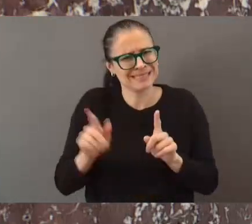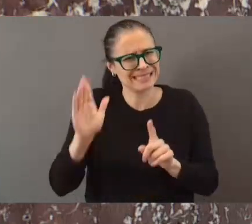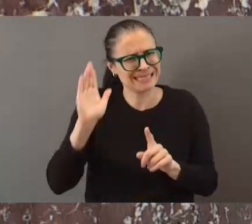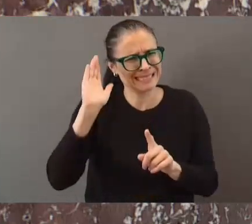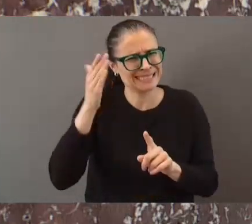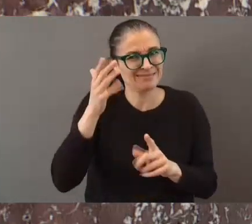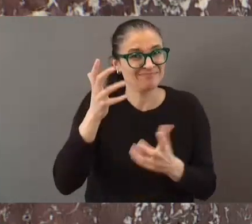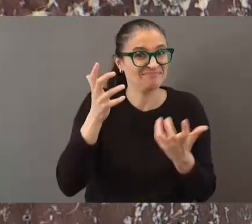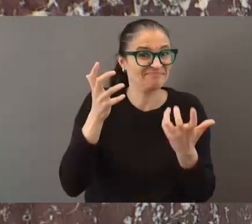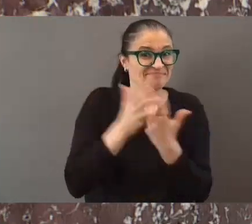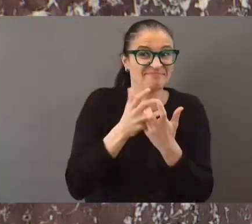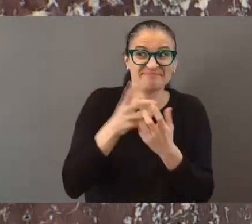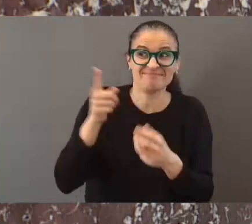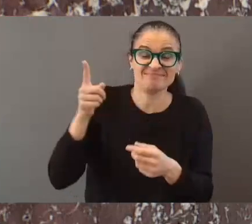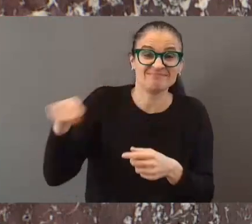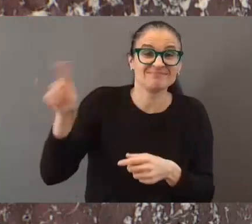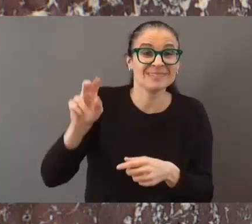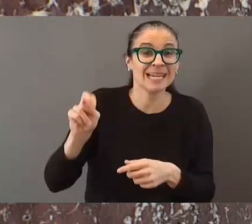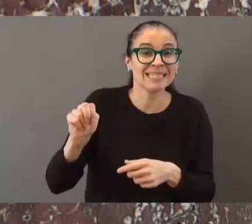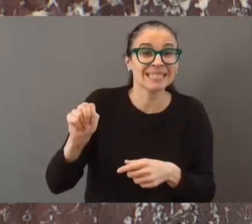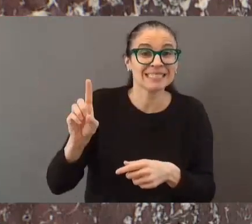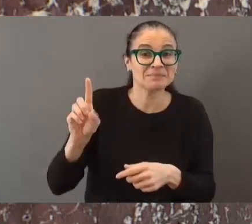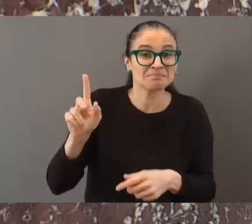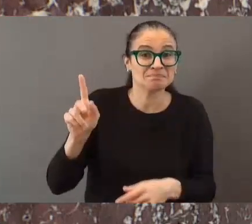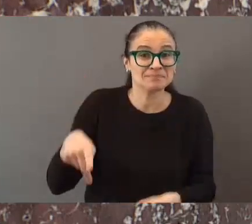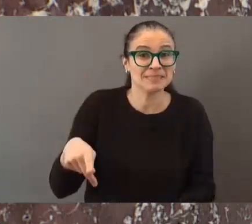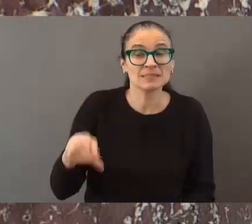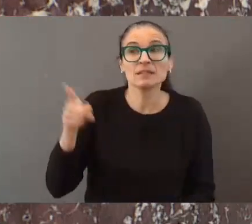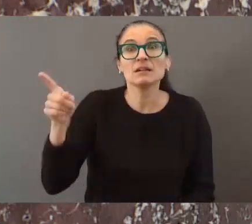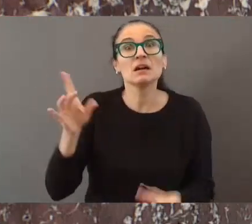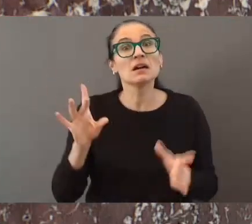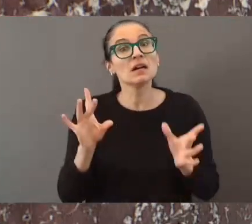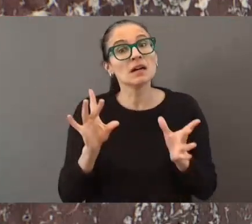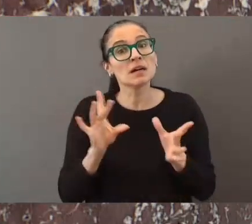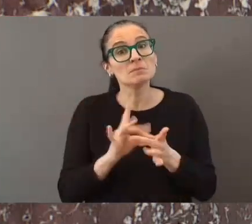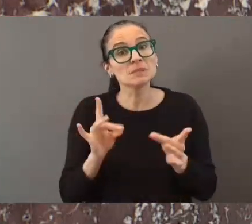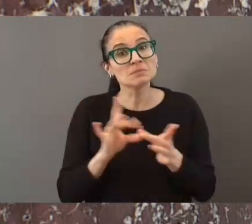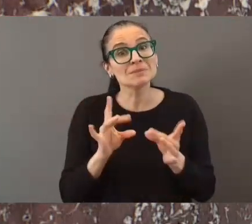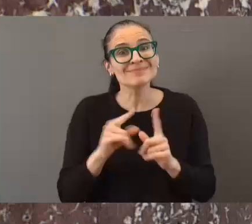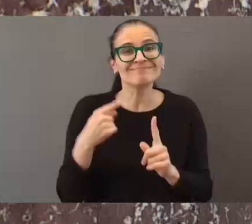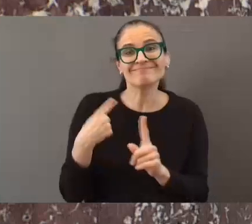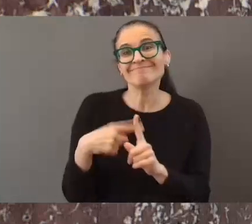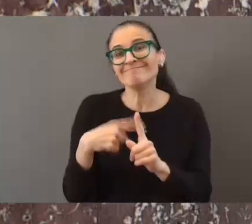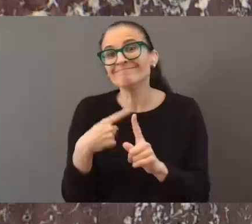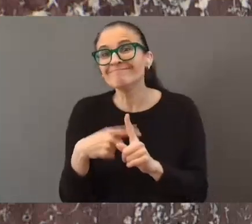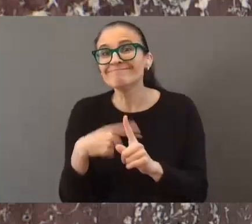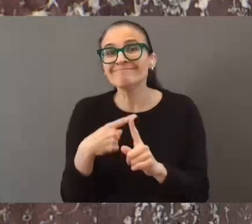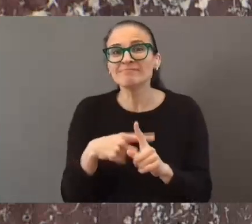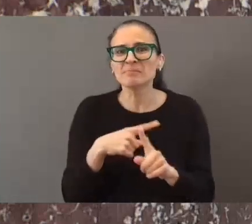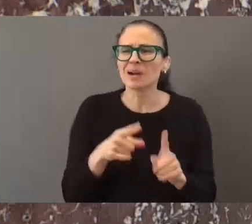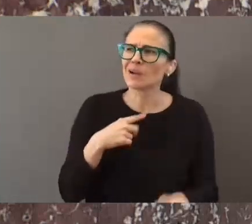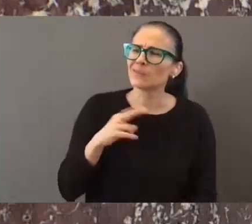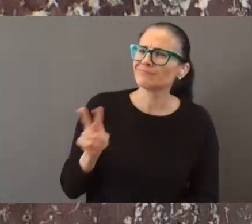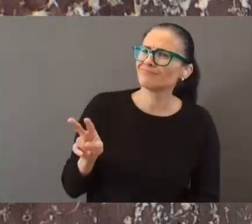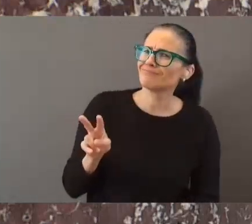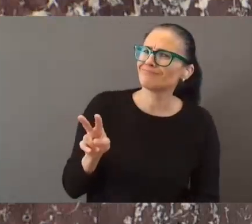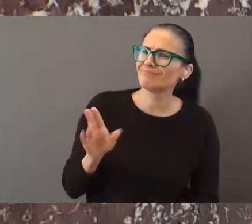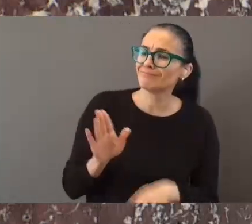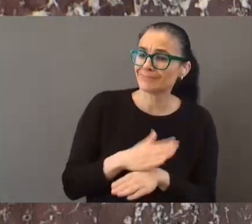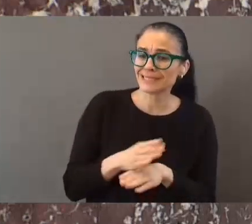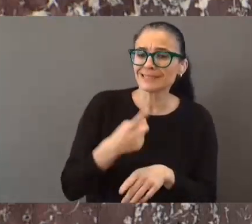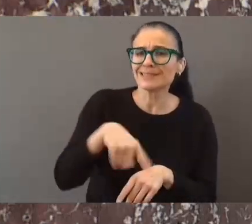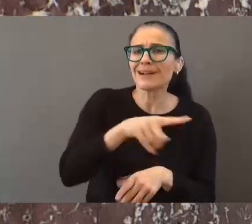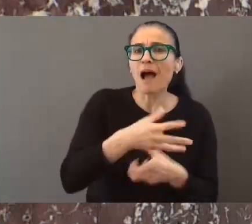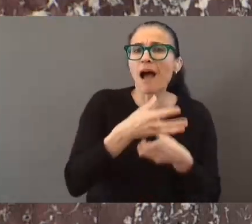hearing. We're pointing out that business confidence is down. The government tries to pretend it's not. Food bank usage is at